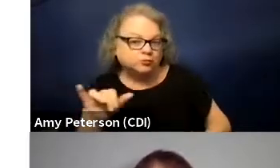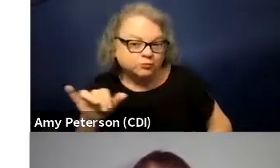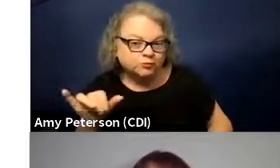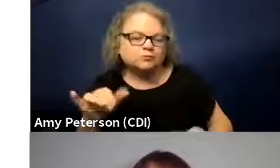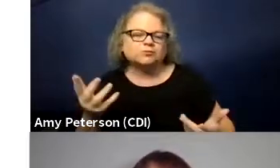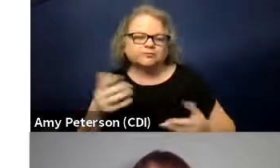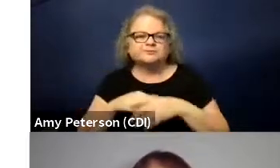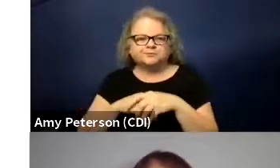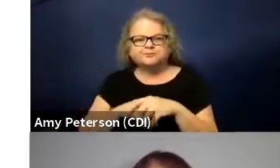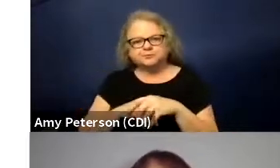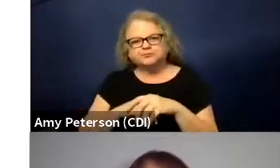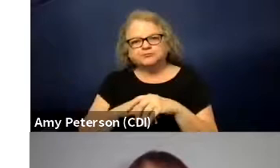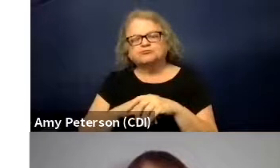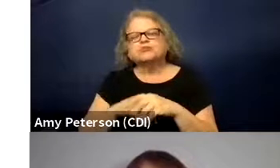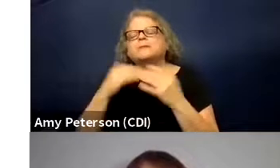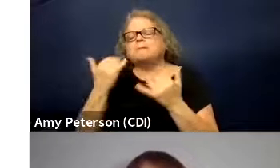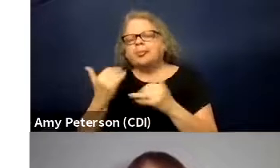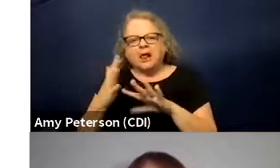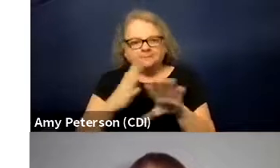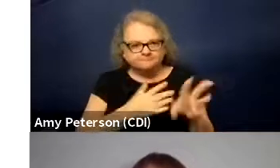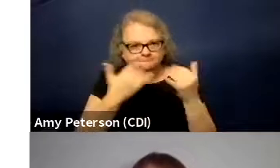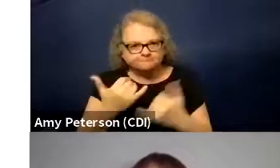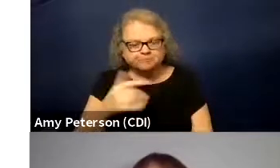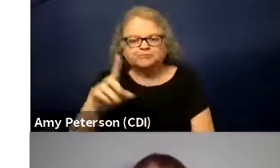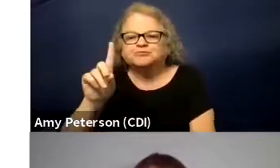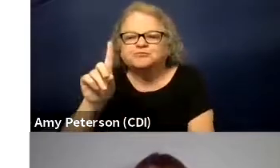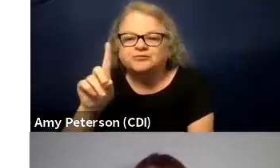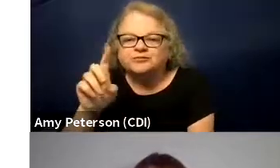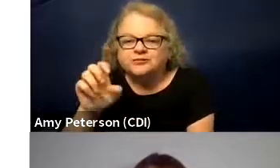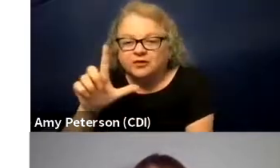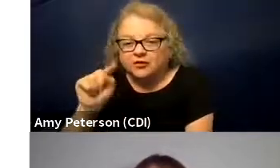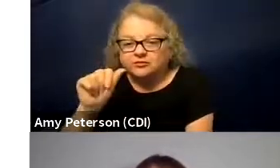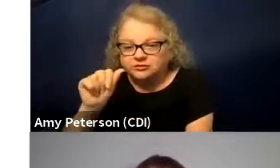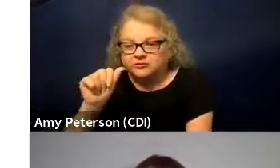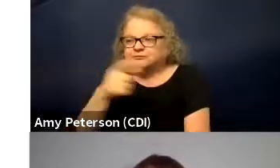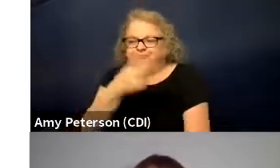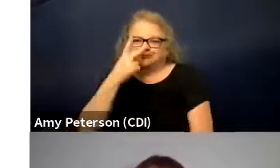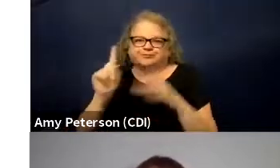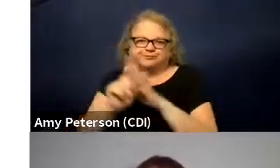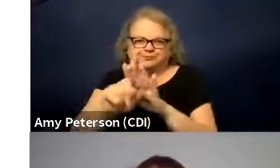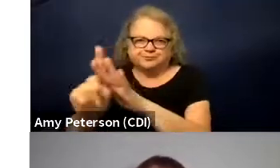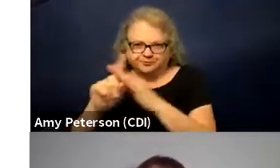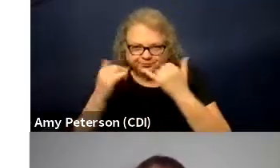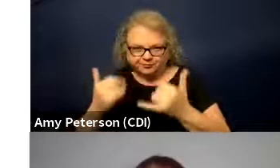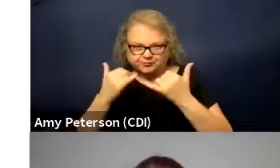more contagious. The Delta variant has several mutations from the original virus that